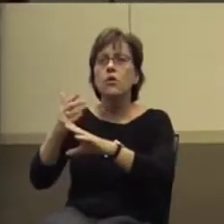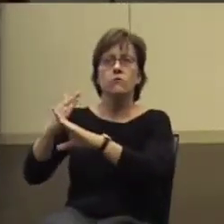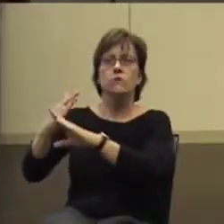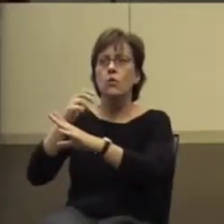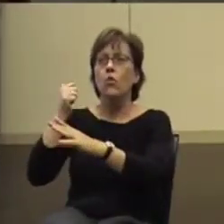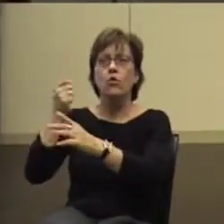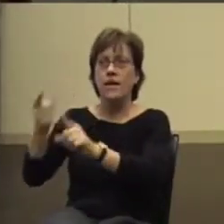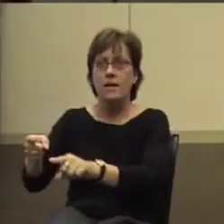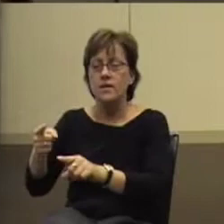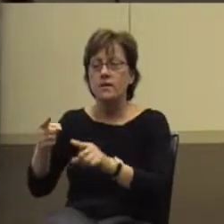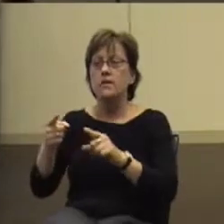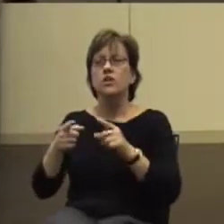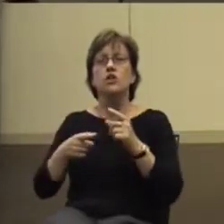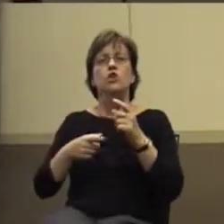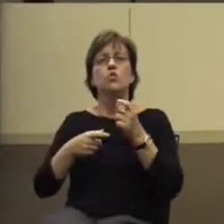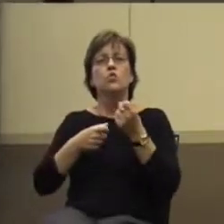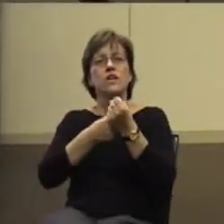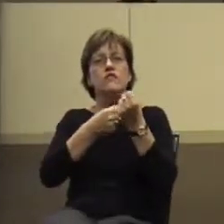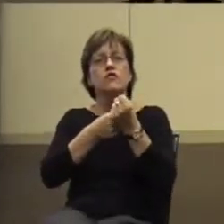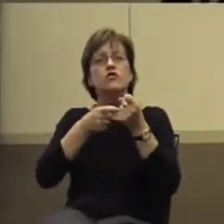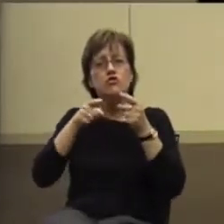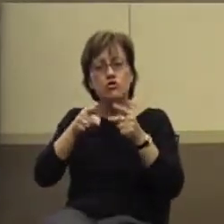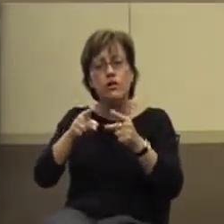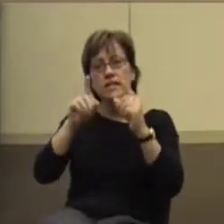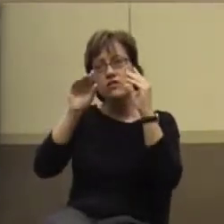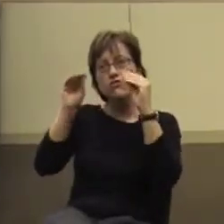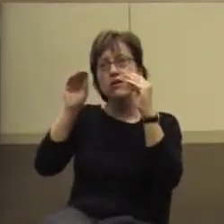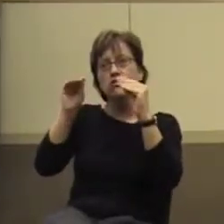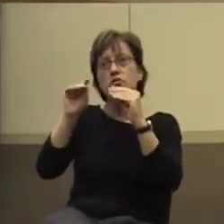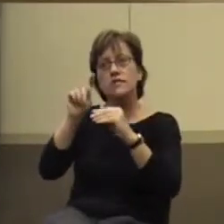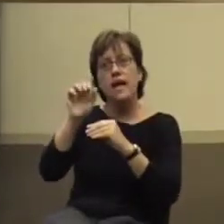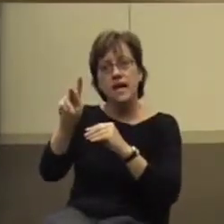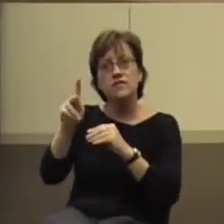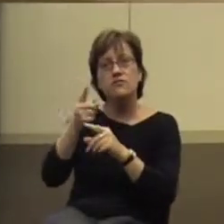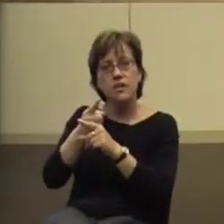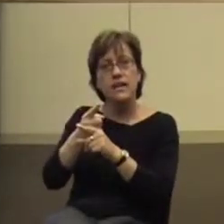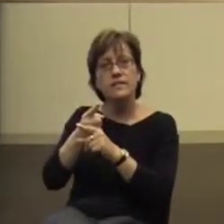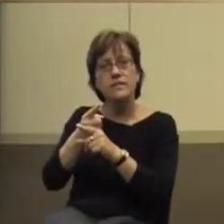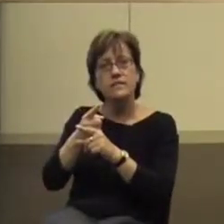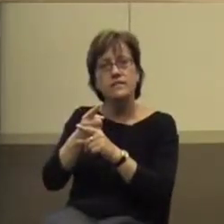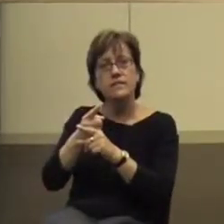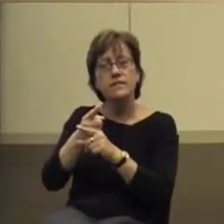the reinforcers, right, during the instructional task, right?